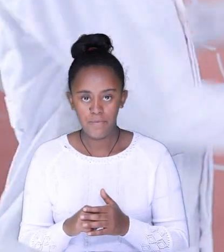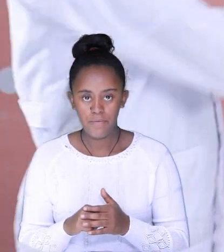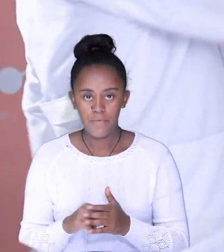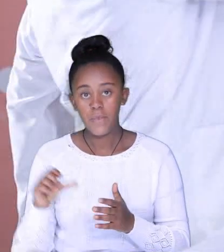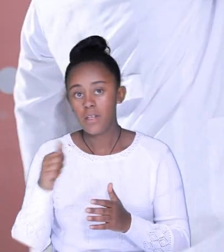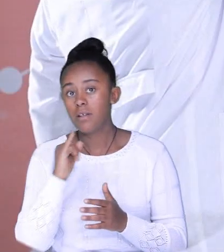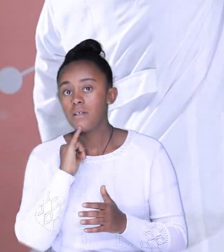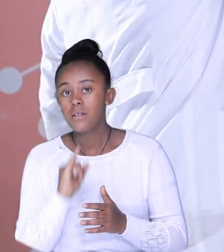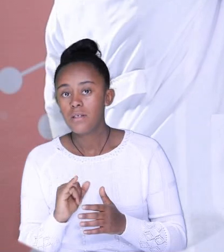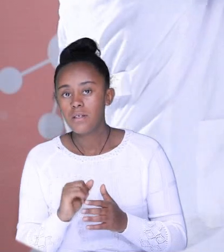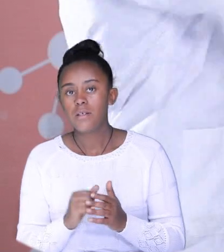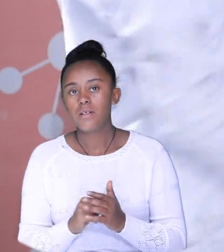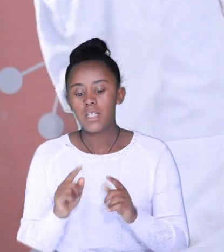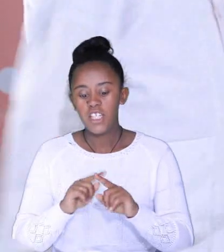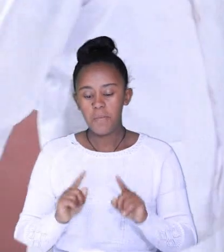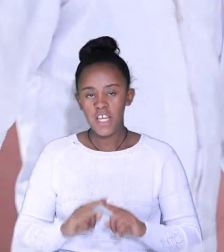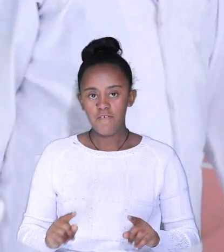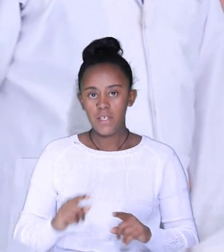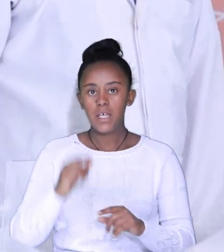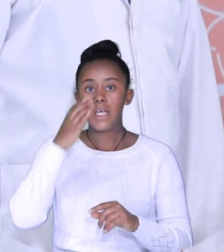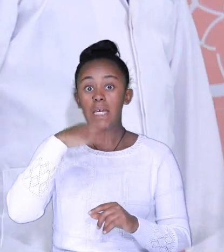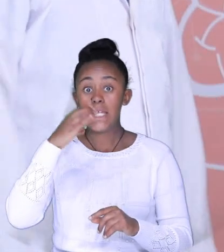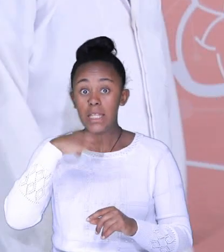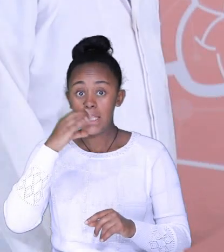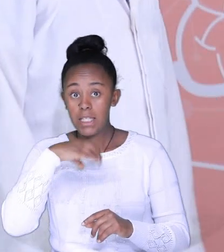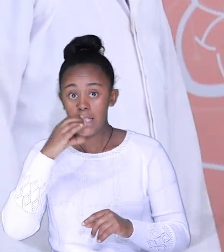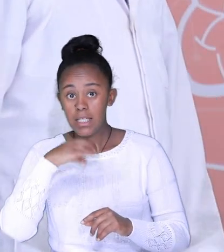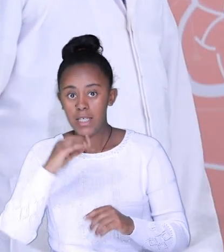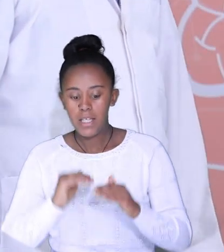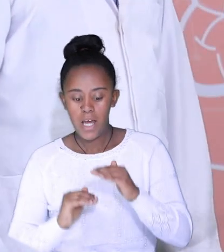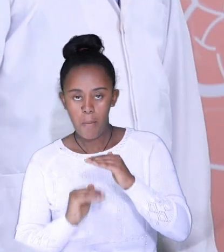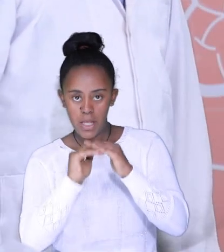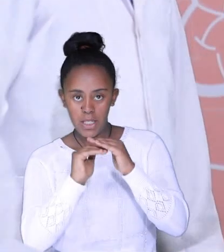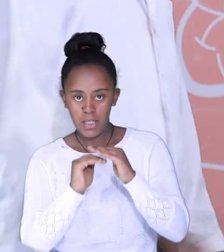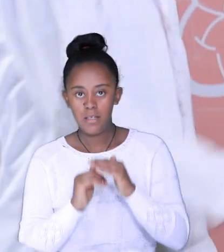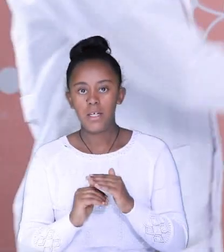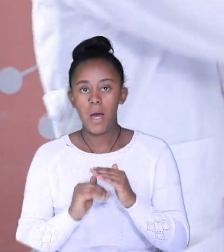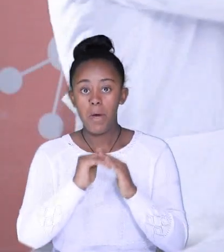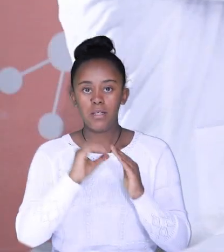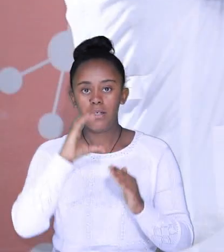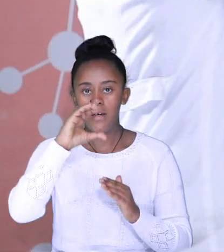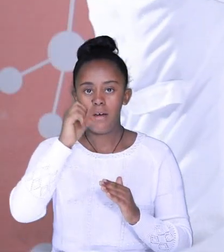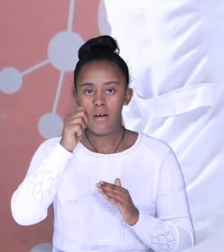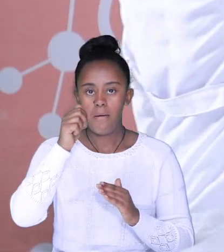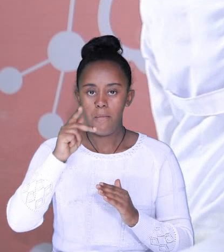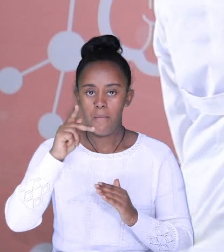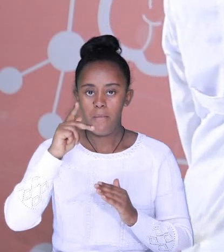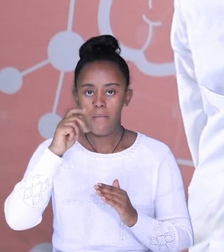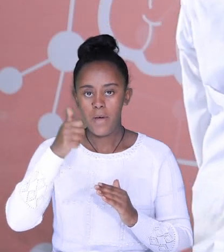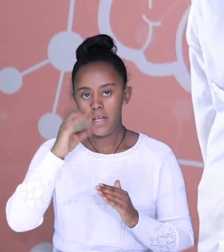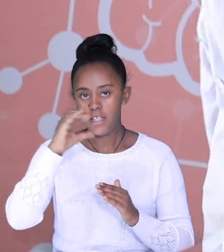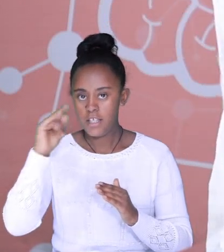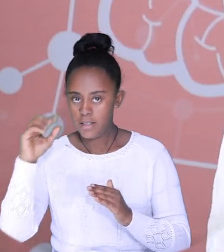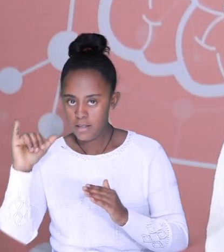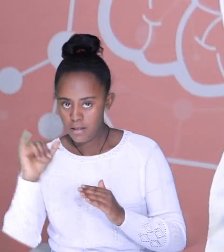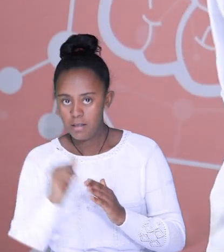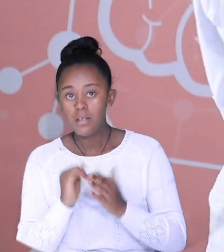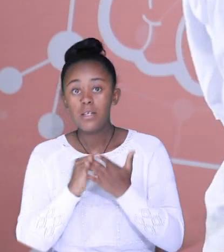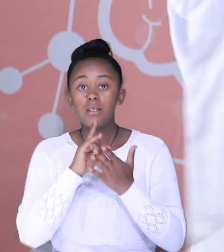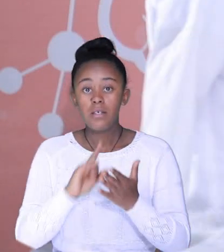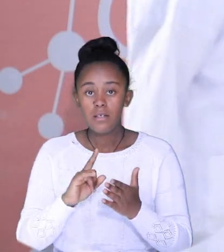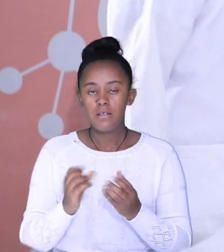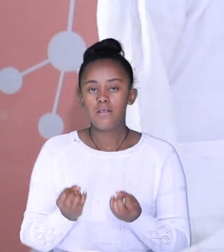The other is a specific heat capacity. A specific heat capacity. It is the amount of